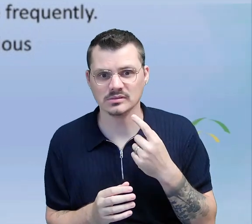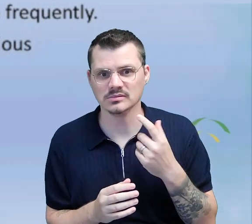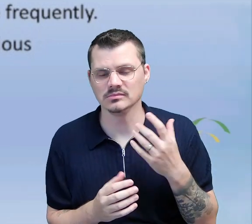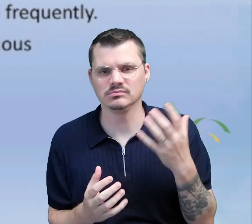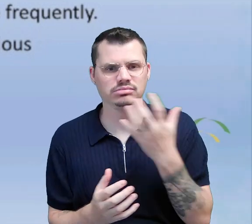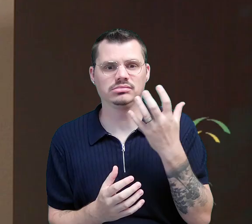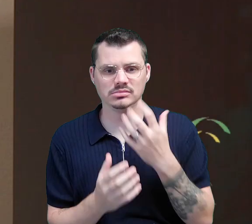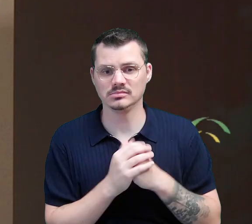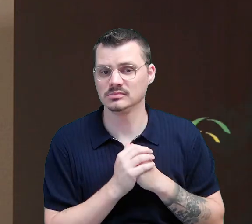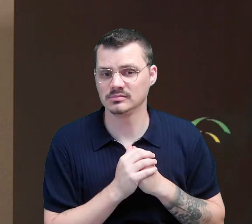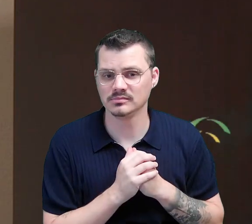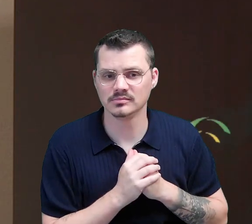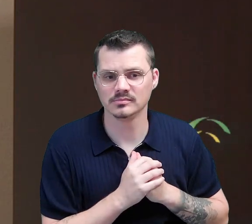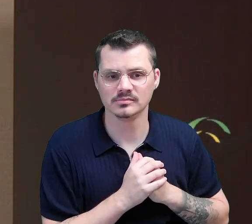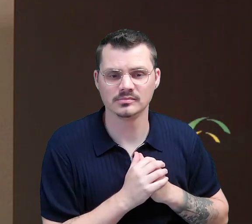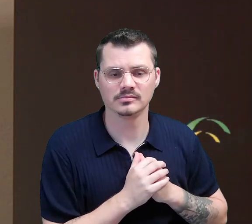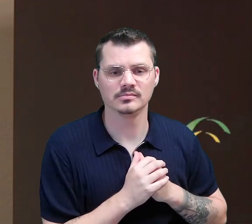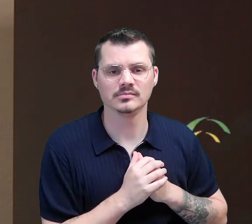serious.